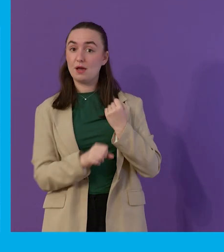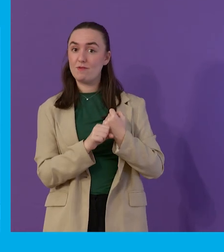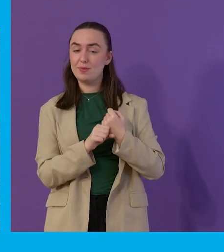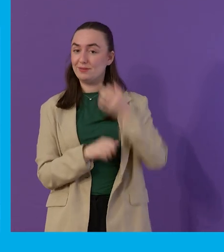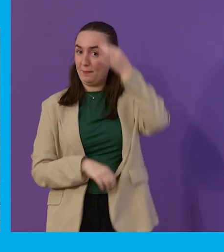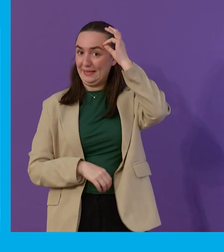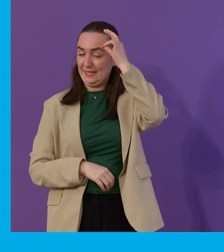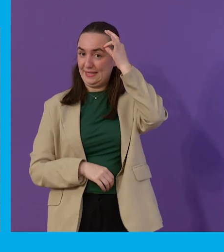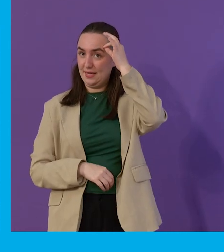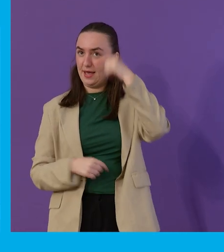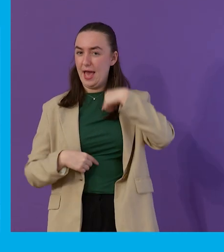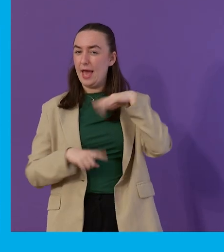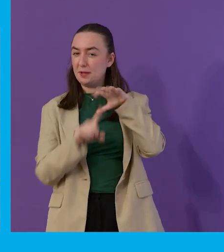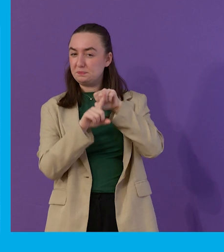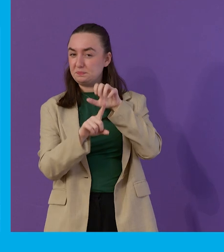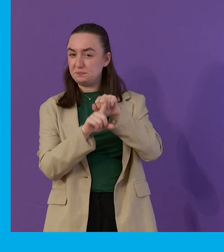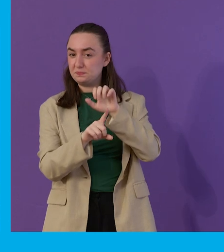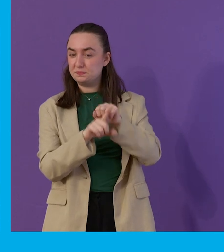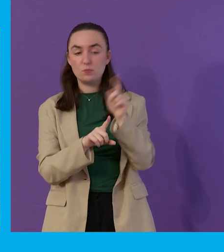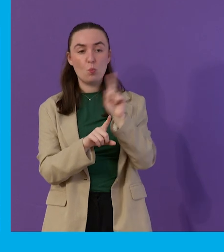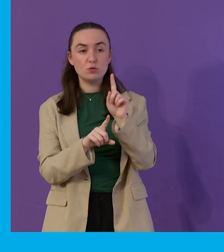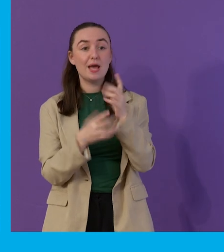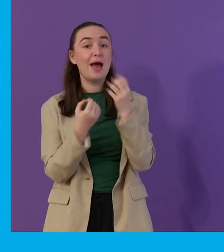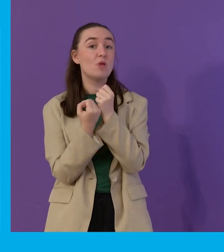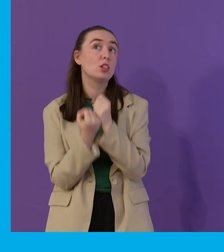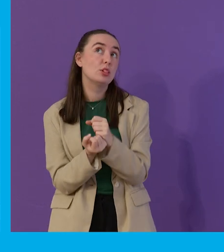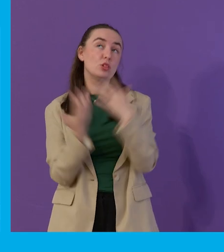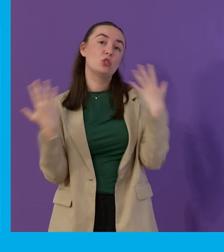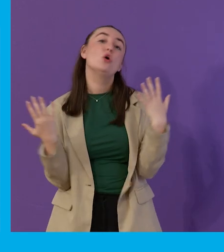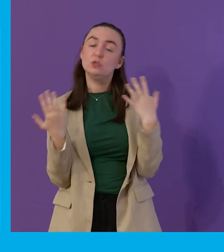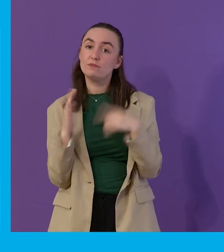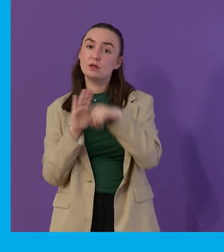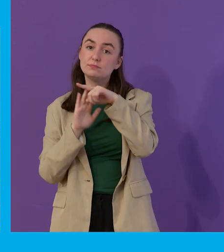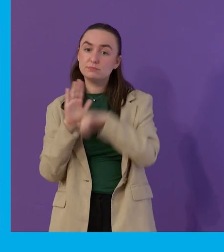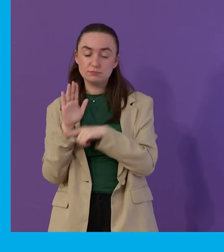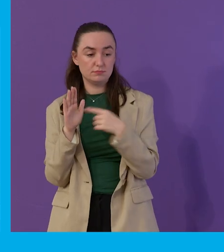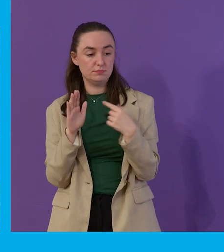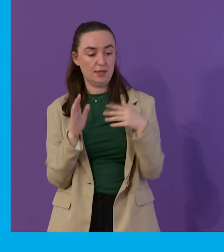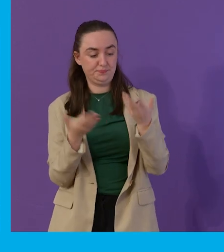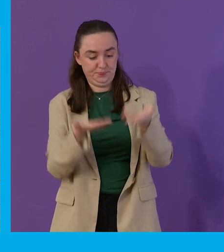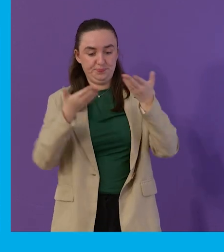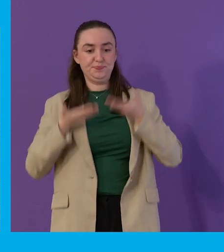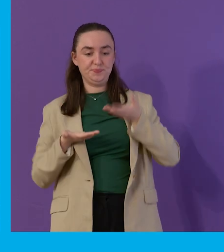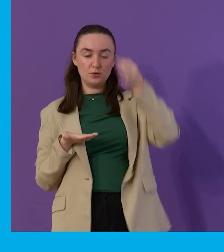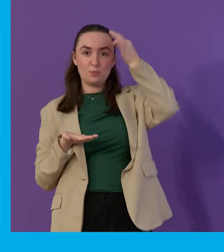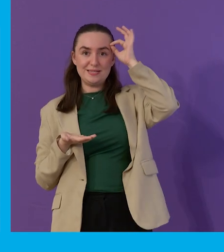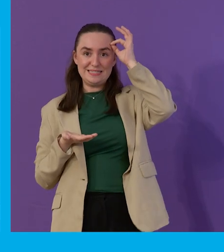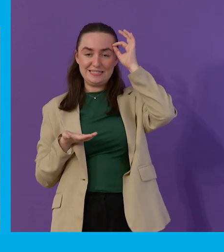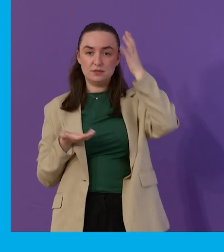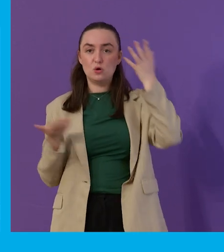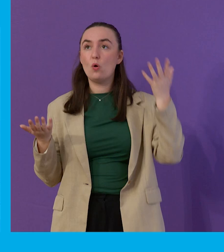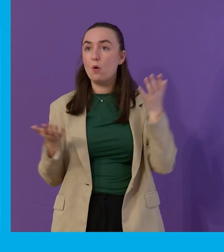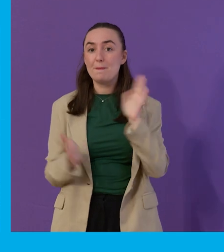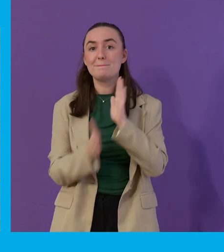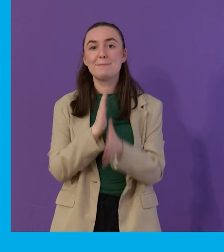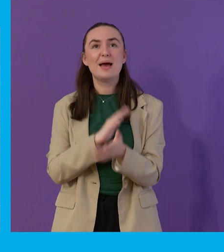is that there's a lot of the legislation that's either coming through the committee or was passed in the